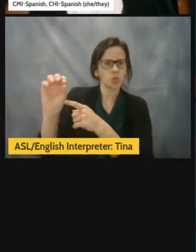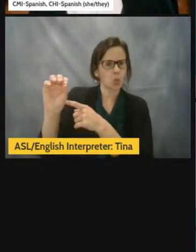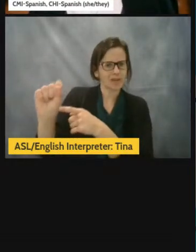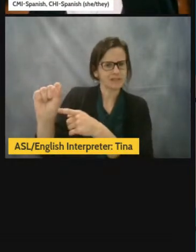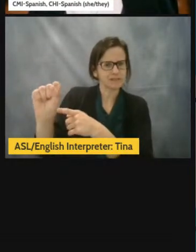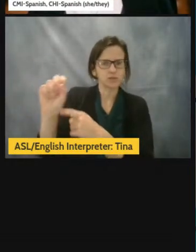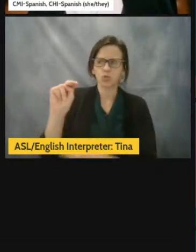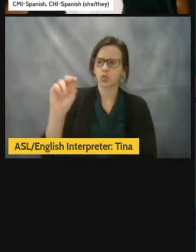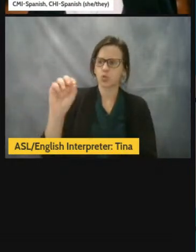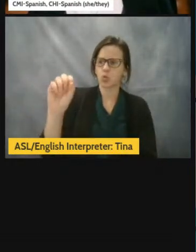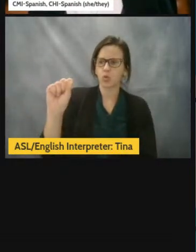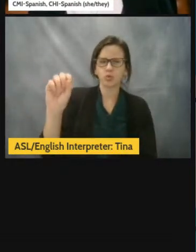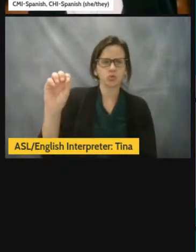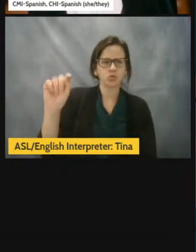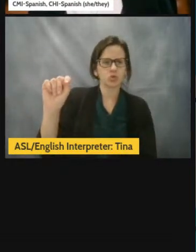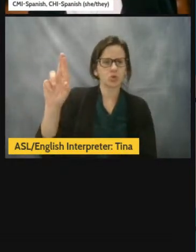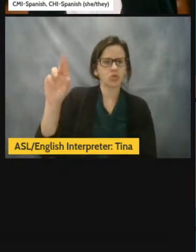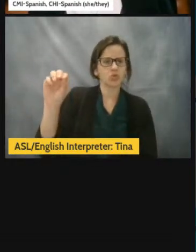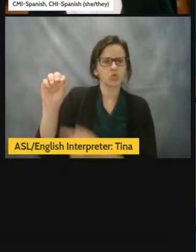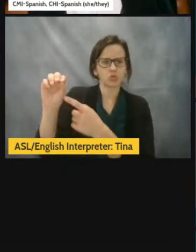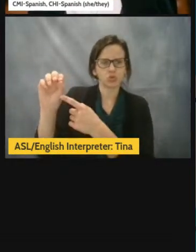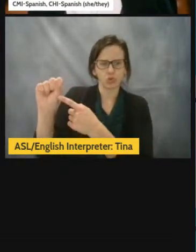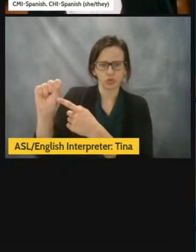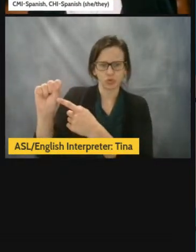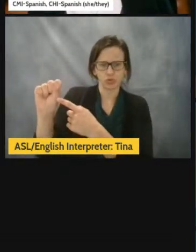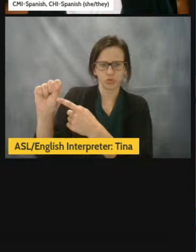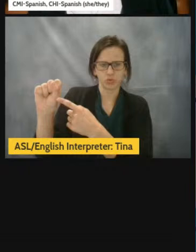nosotros. So that's